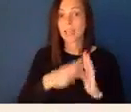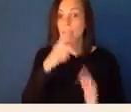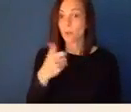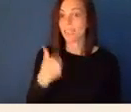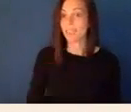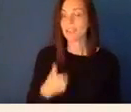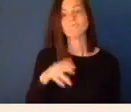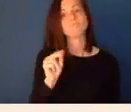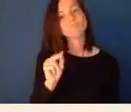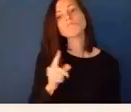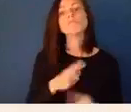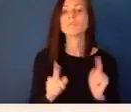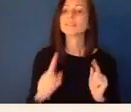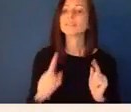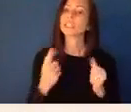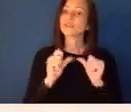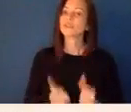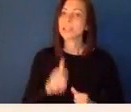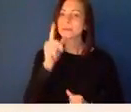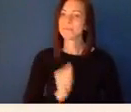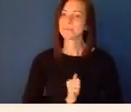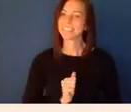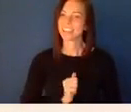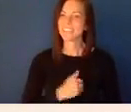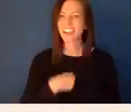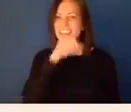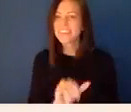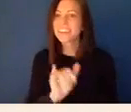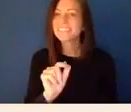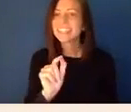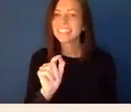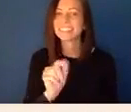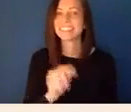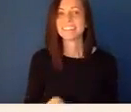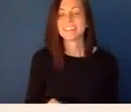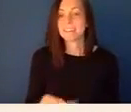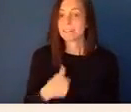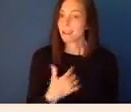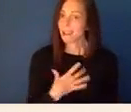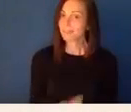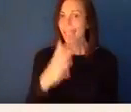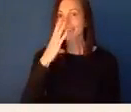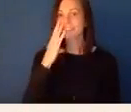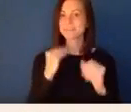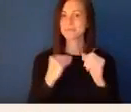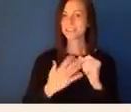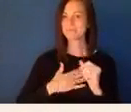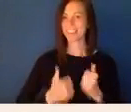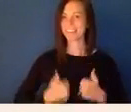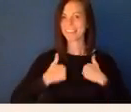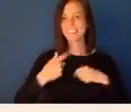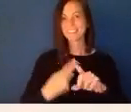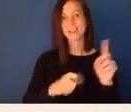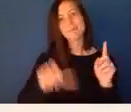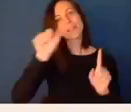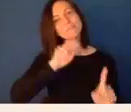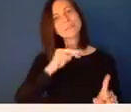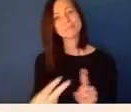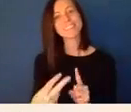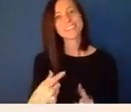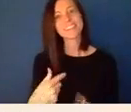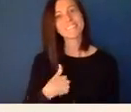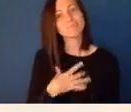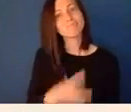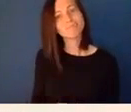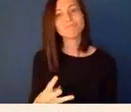I love it. I love being able to experience life from a different perspective. When